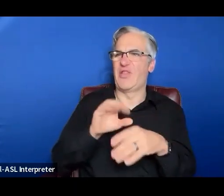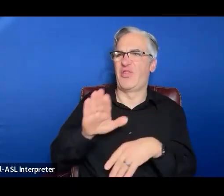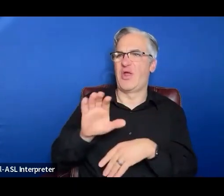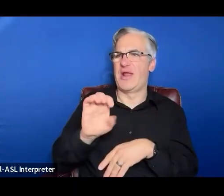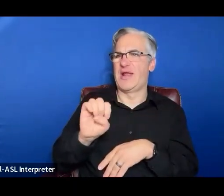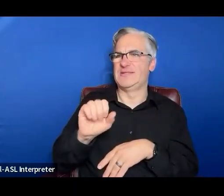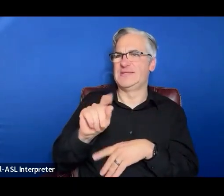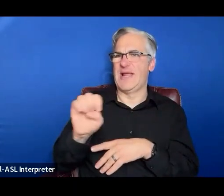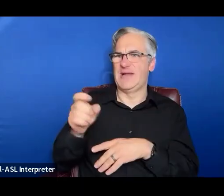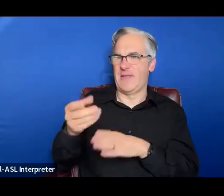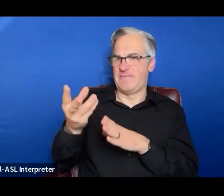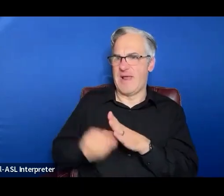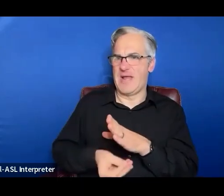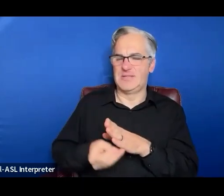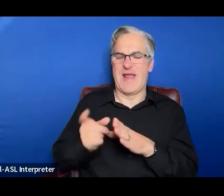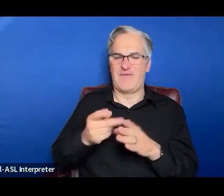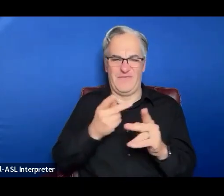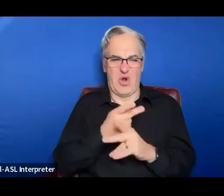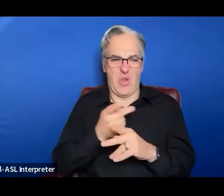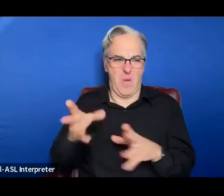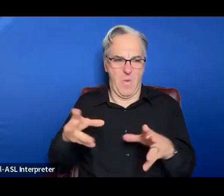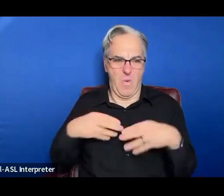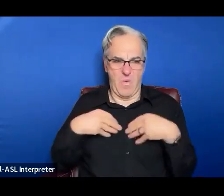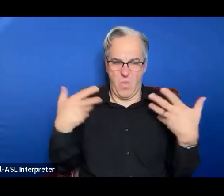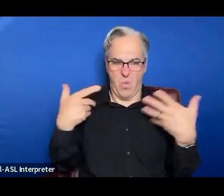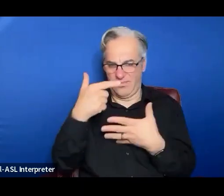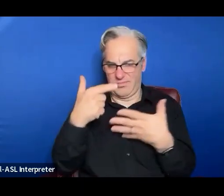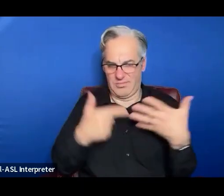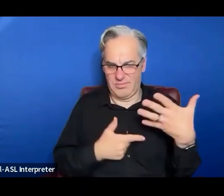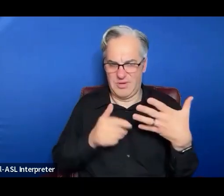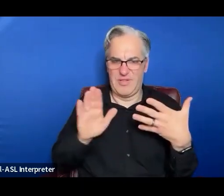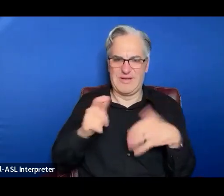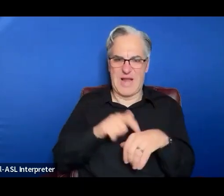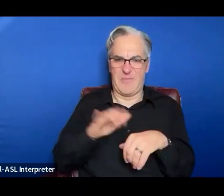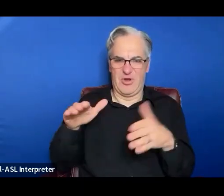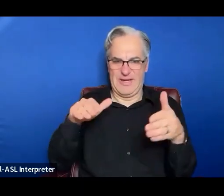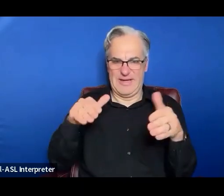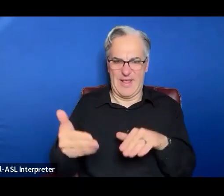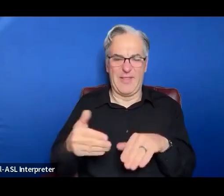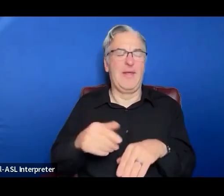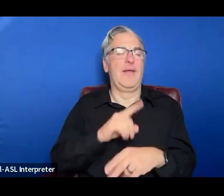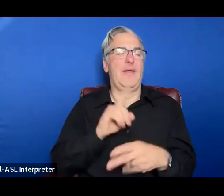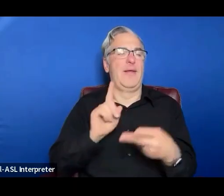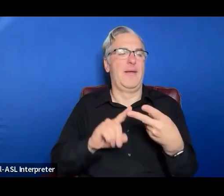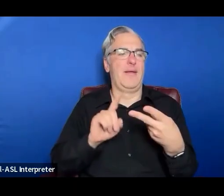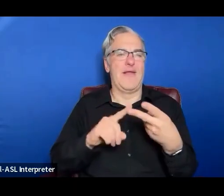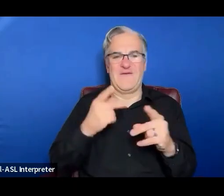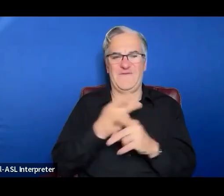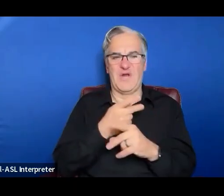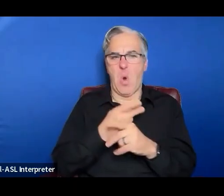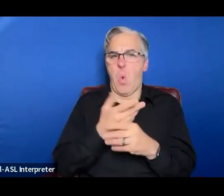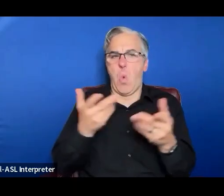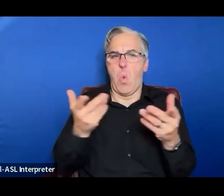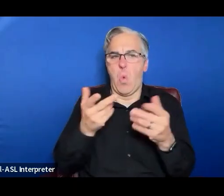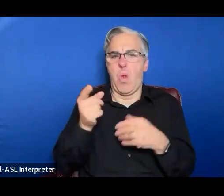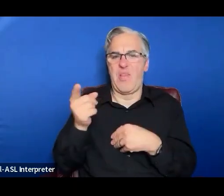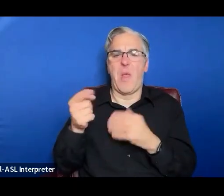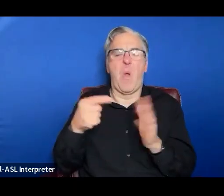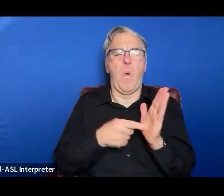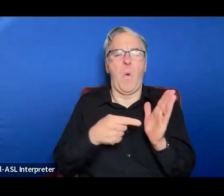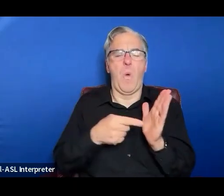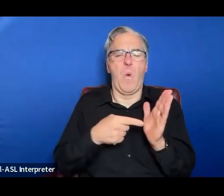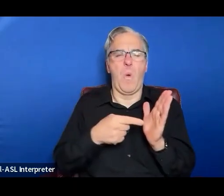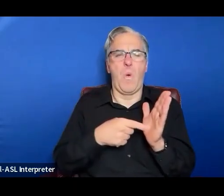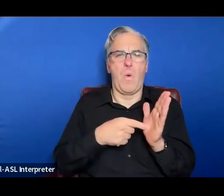they got to figure out what the person owned at the time of death. And they also have to figure out what did they owe